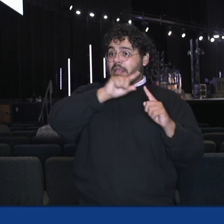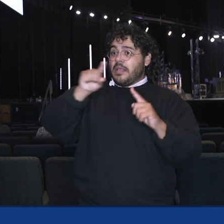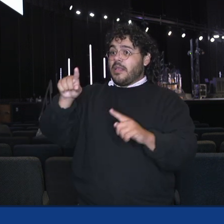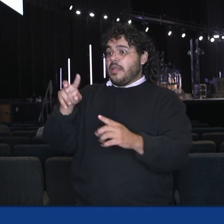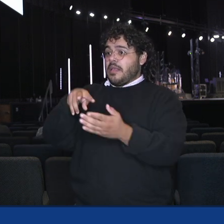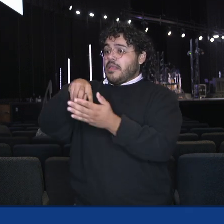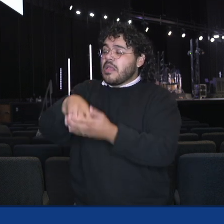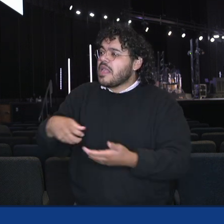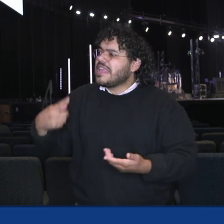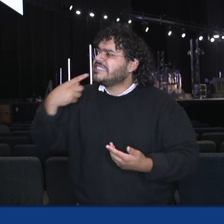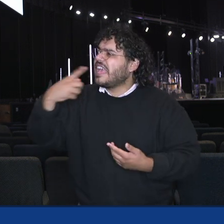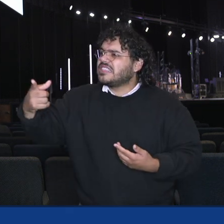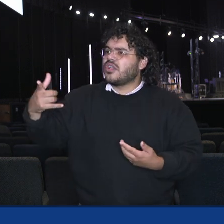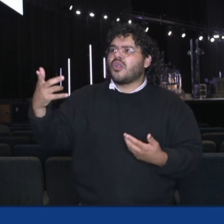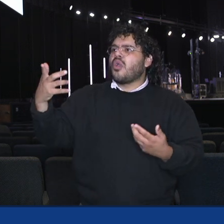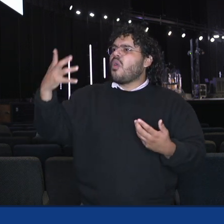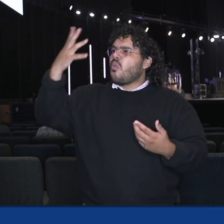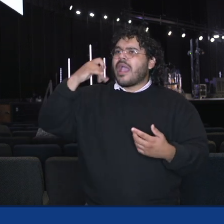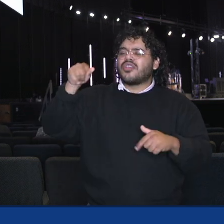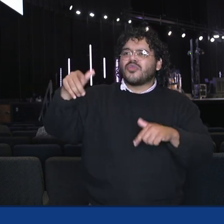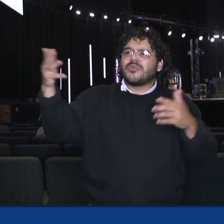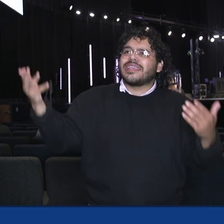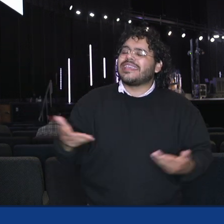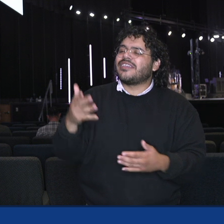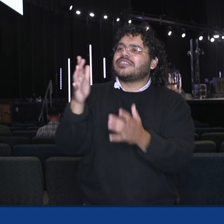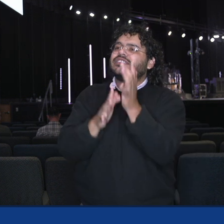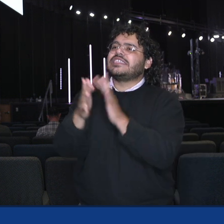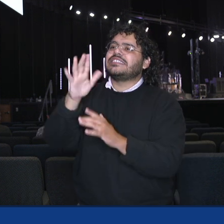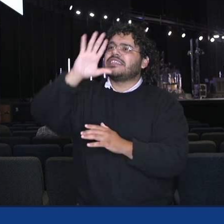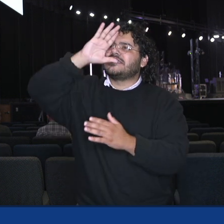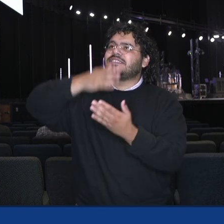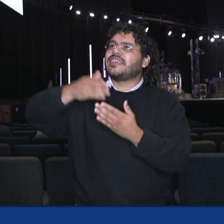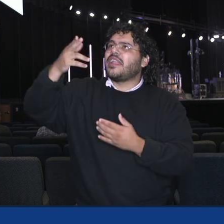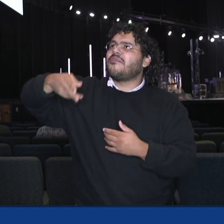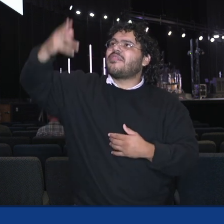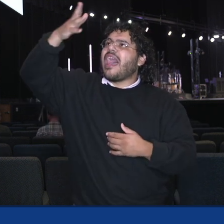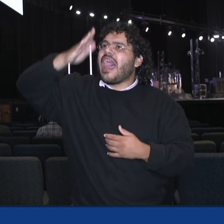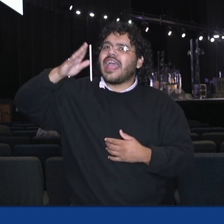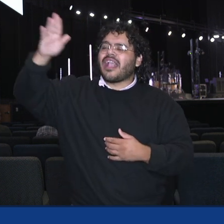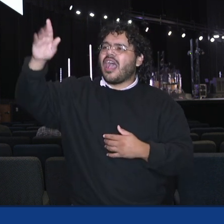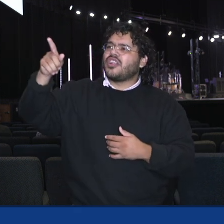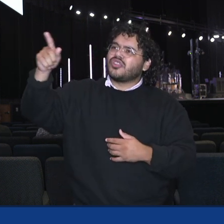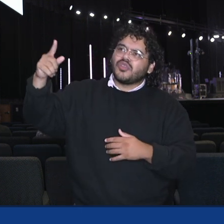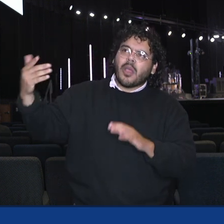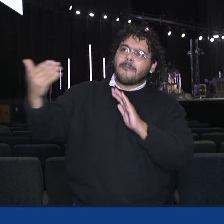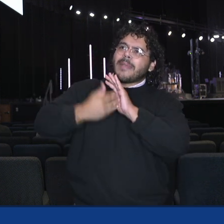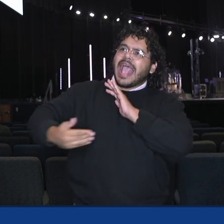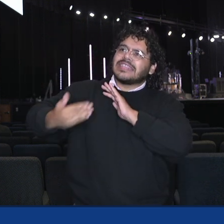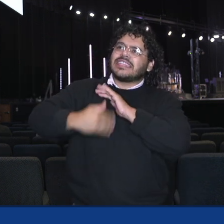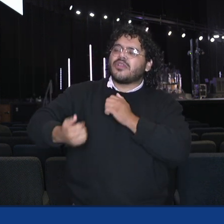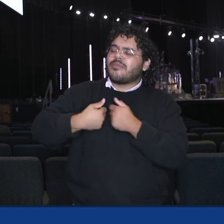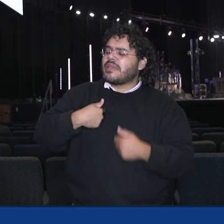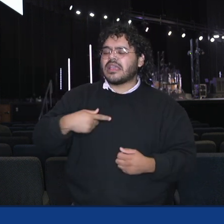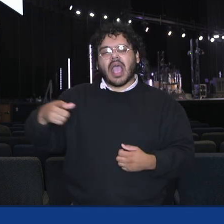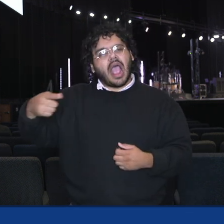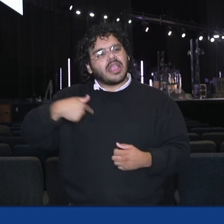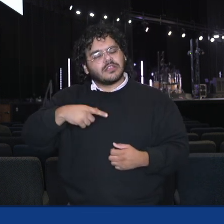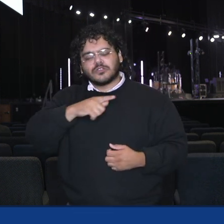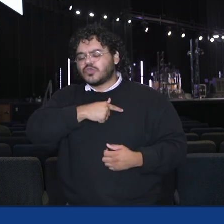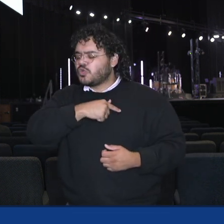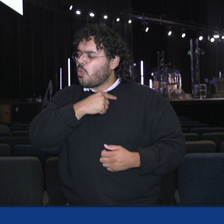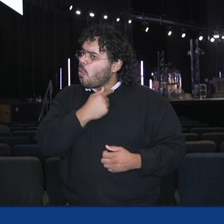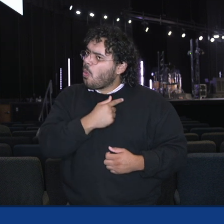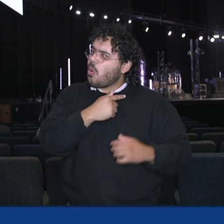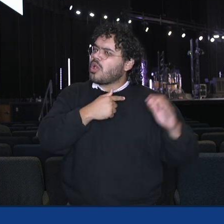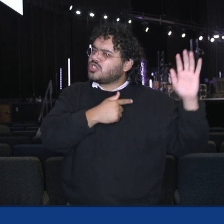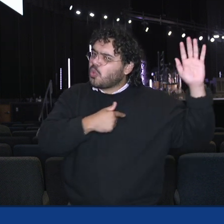"What business do you have, Jesus, son of the high God, messing with me? I swear to God, don't give me a hard time."